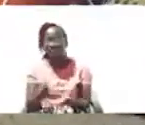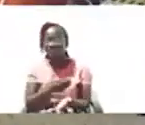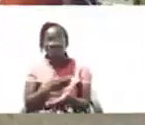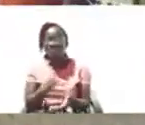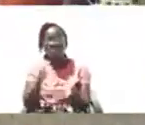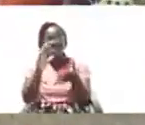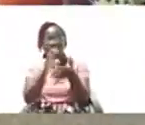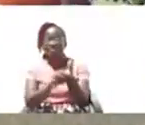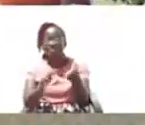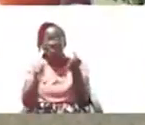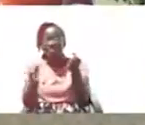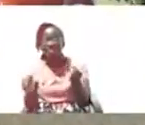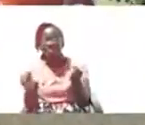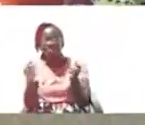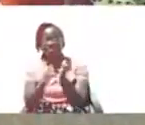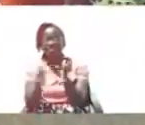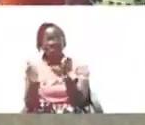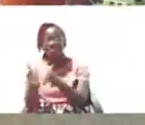quantity.